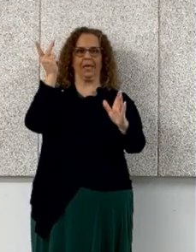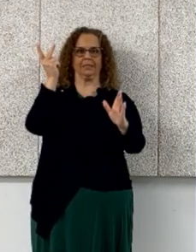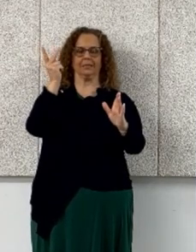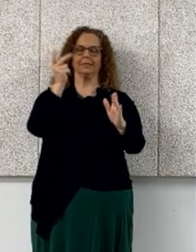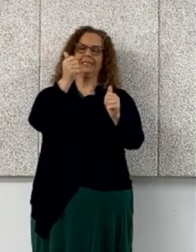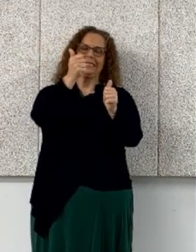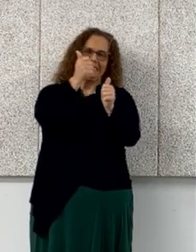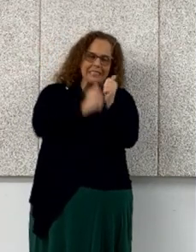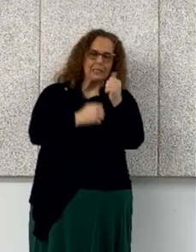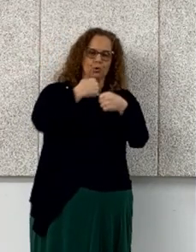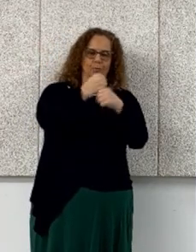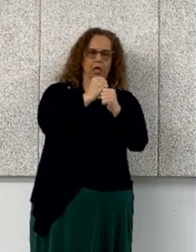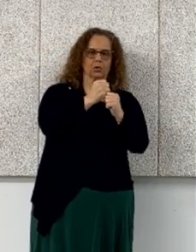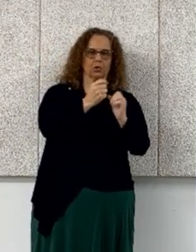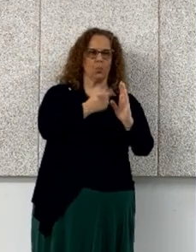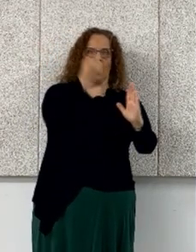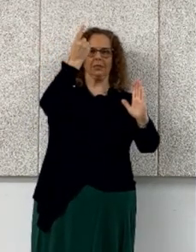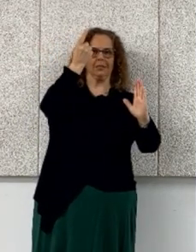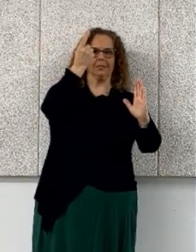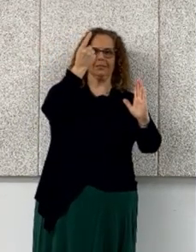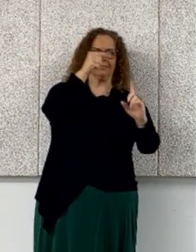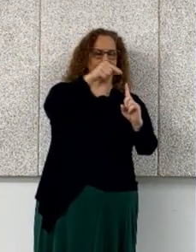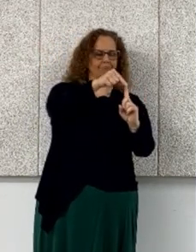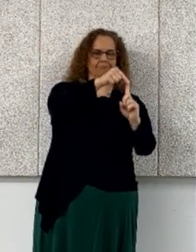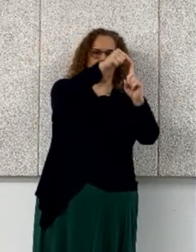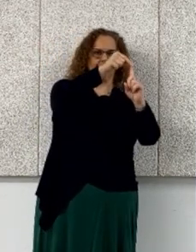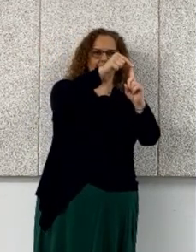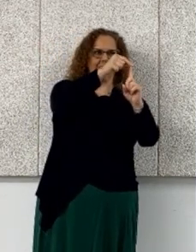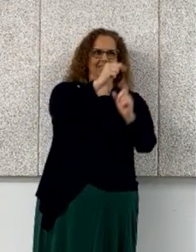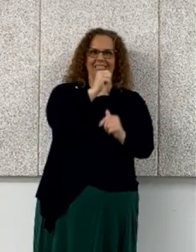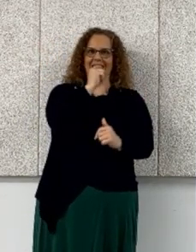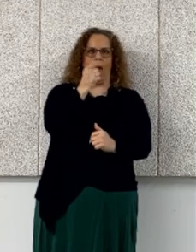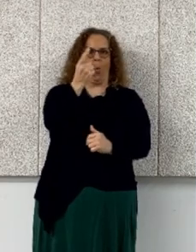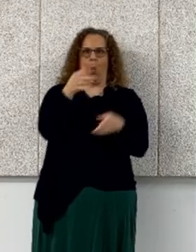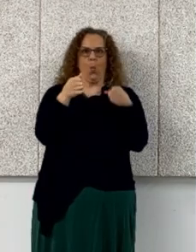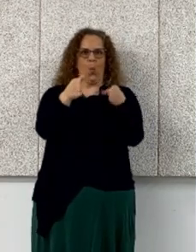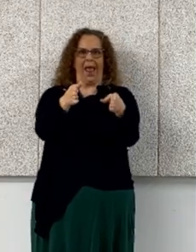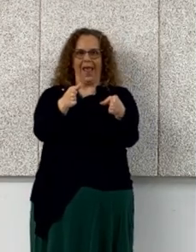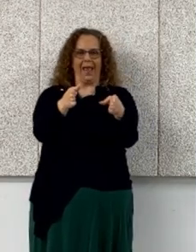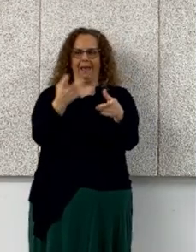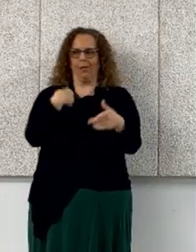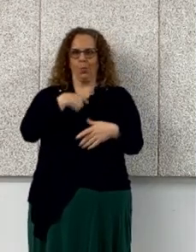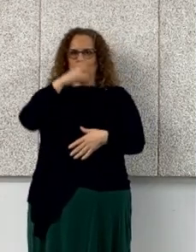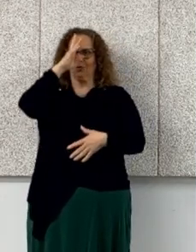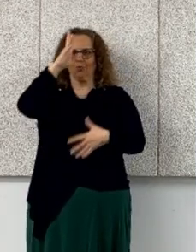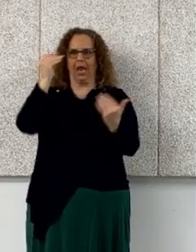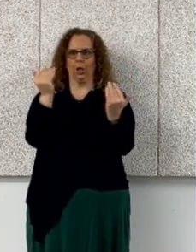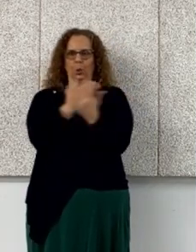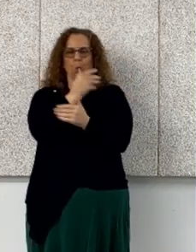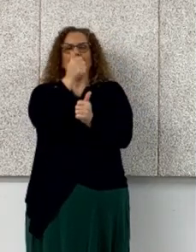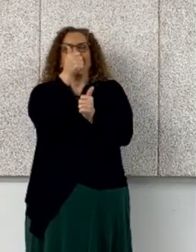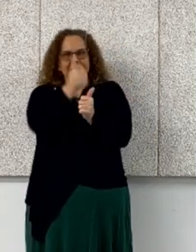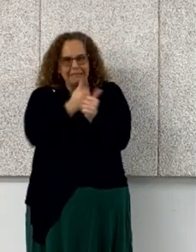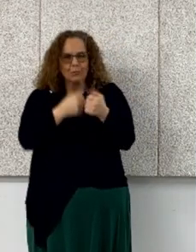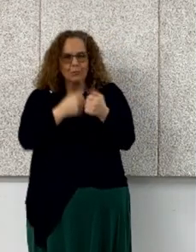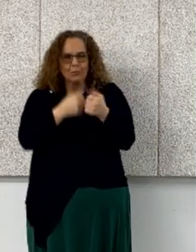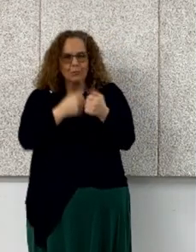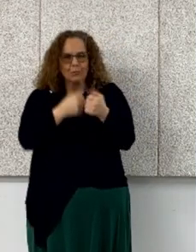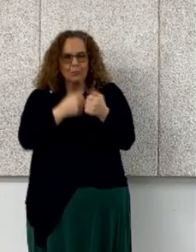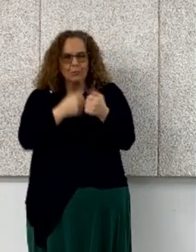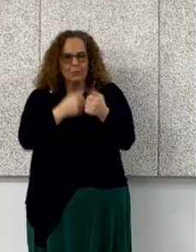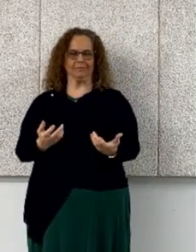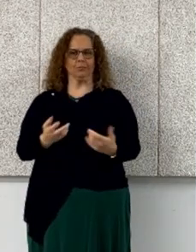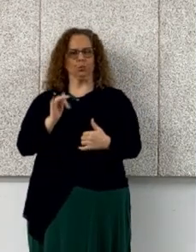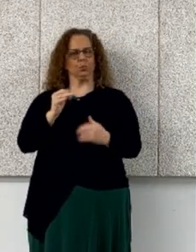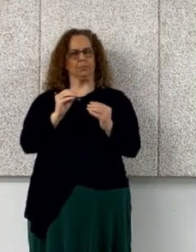unique. There is no right way to do this. We're making a new way to do it every time. And that means that it's a much more